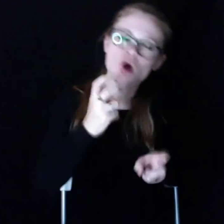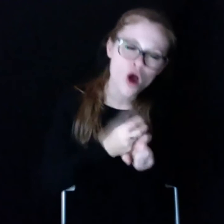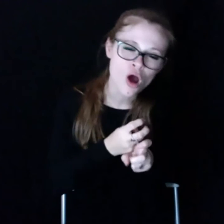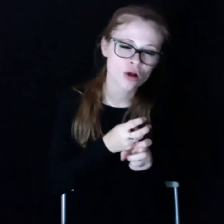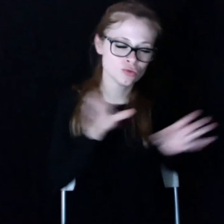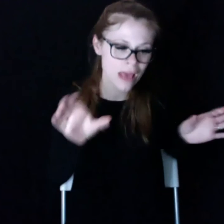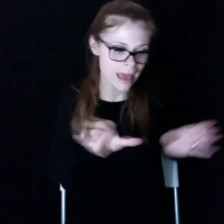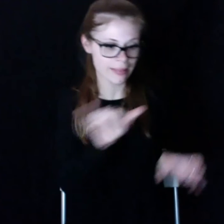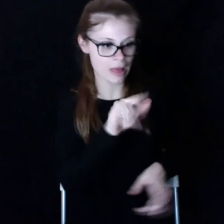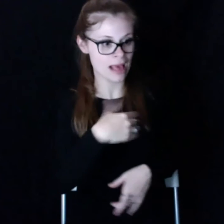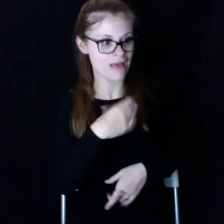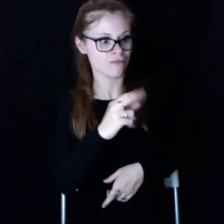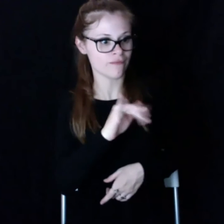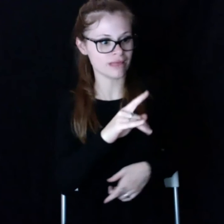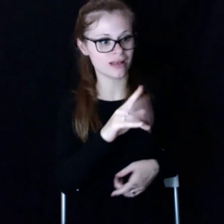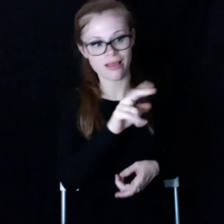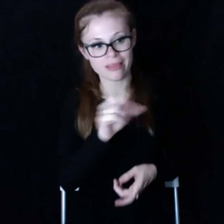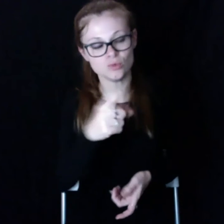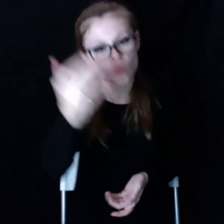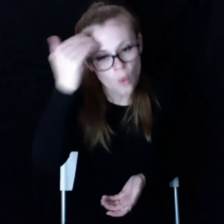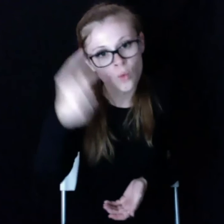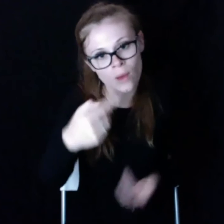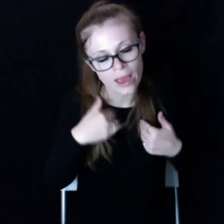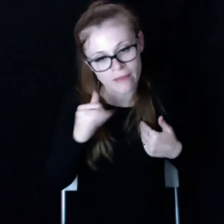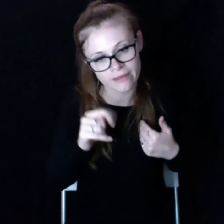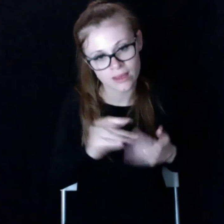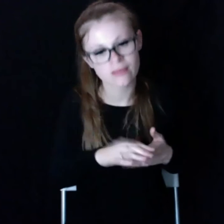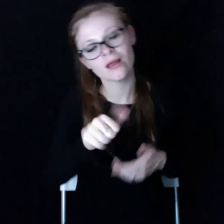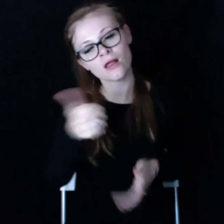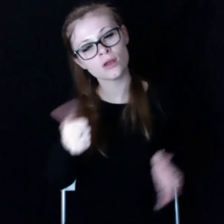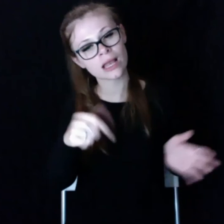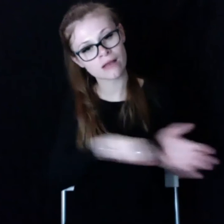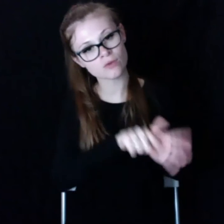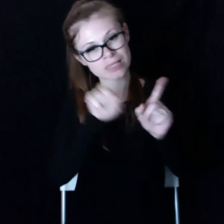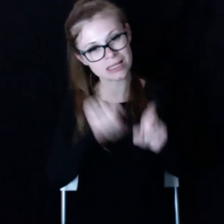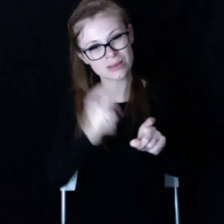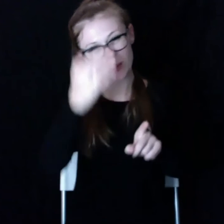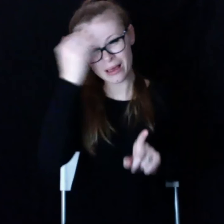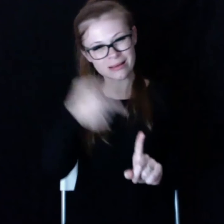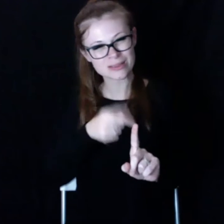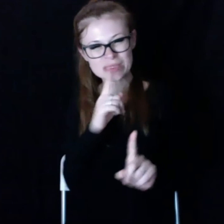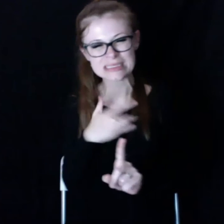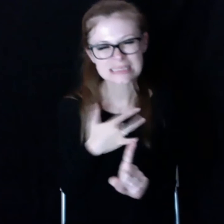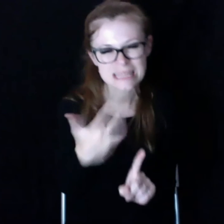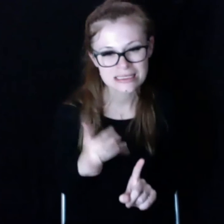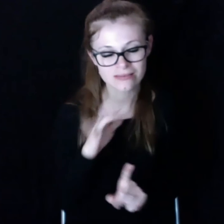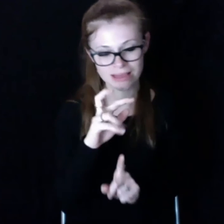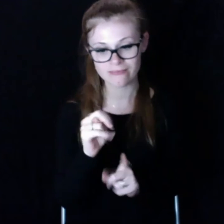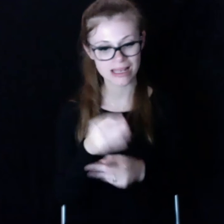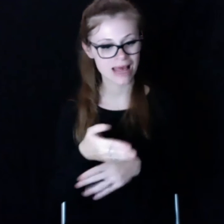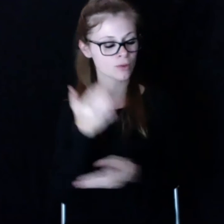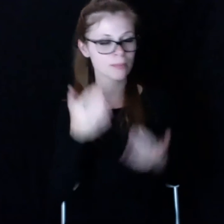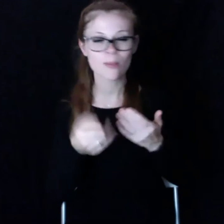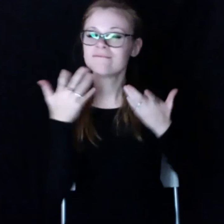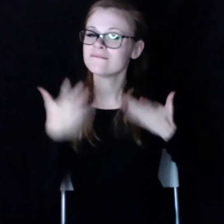COVID. The other disadvantage of that test, because it's so sensitive, even after you may have cleared